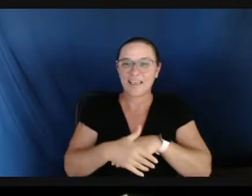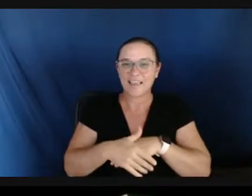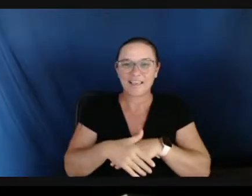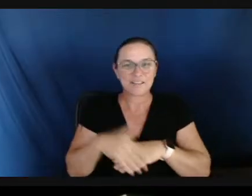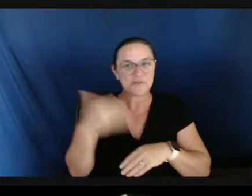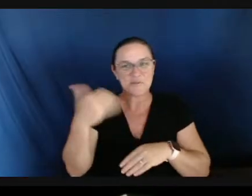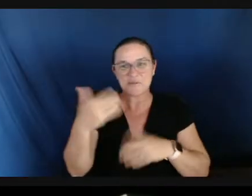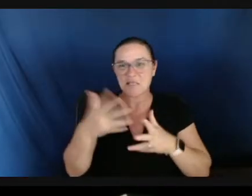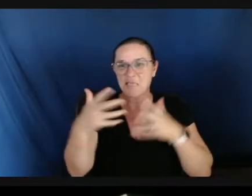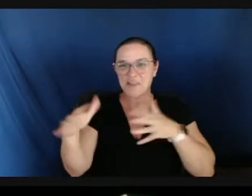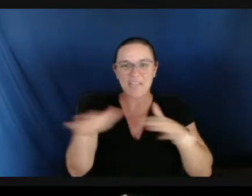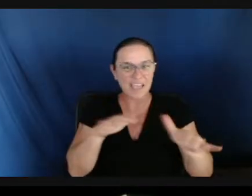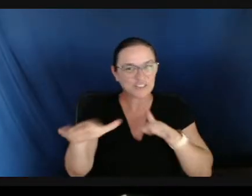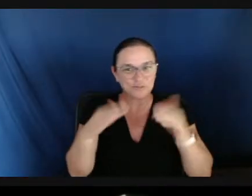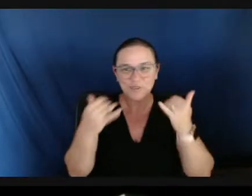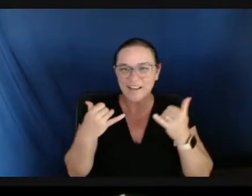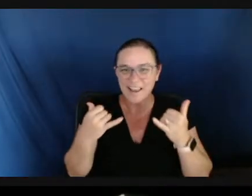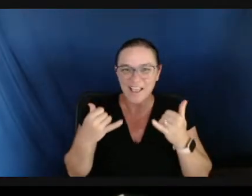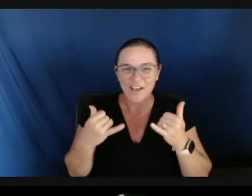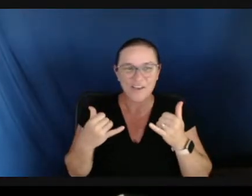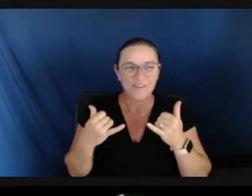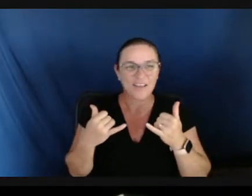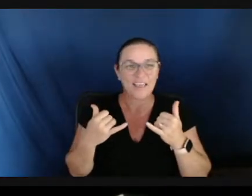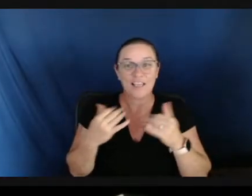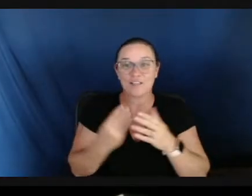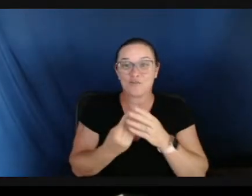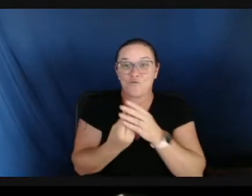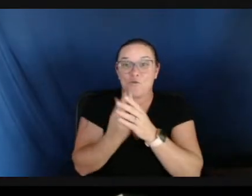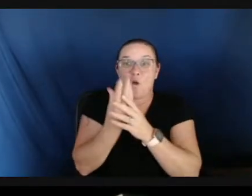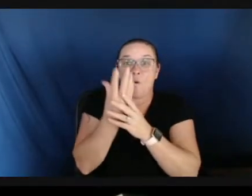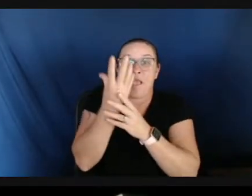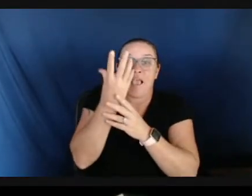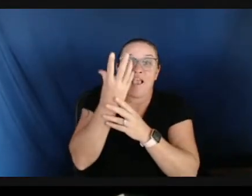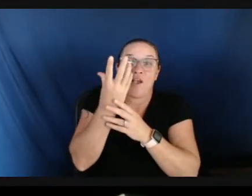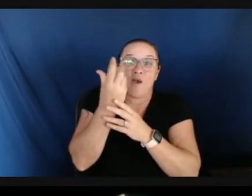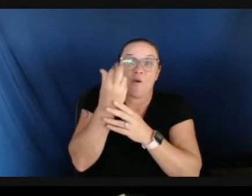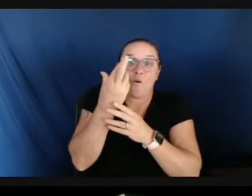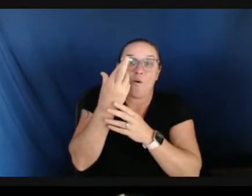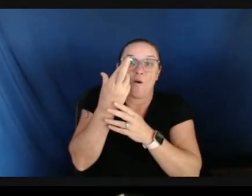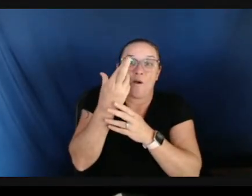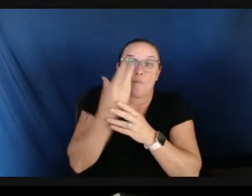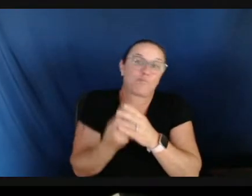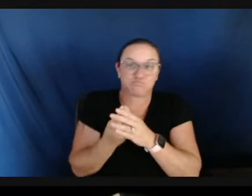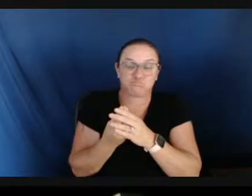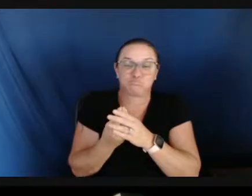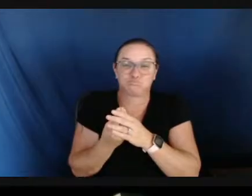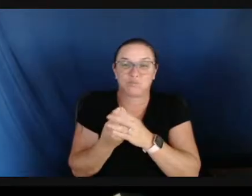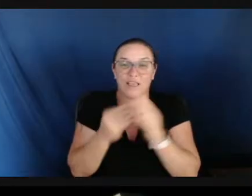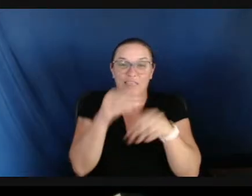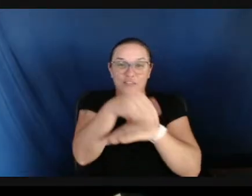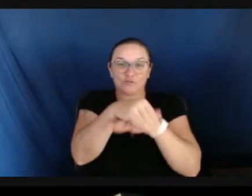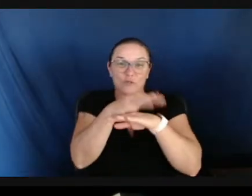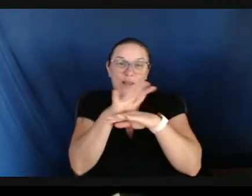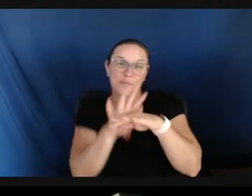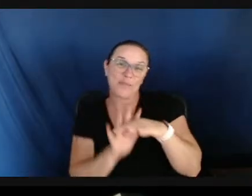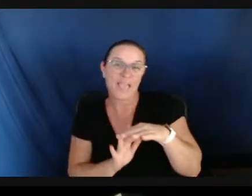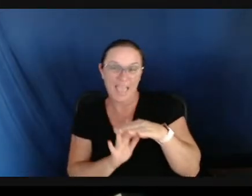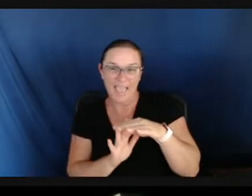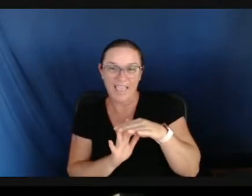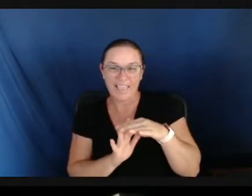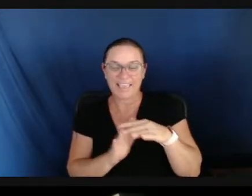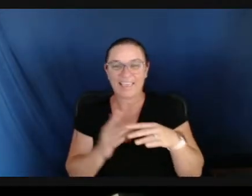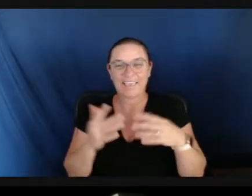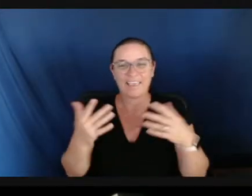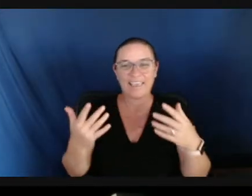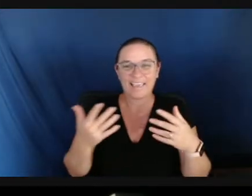I look back at it, it's either growing or it suddenly has turned off and is draining back. We're getting ready to do